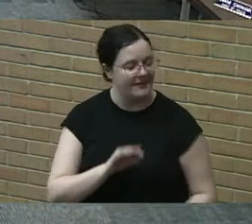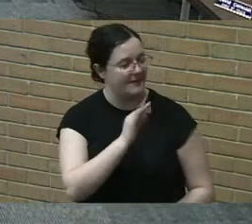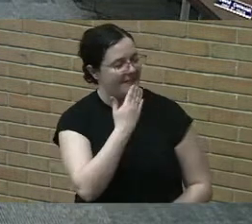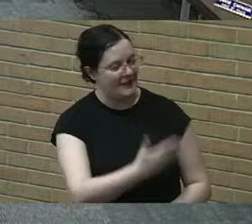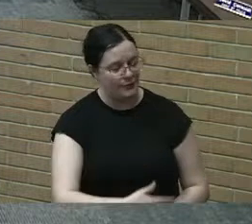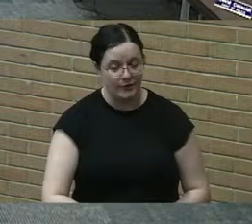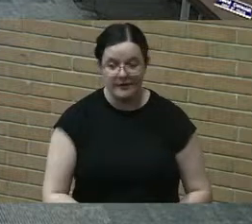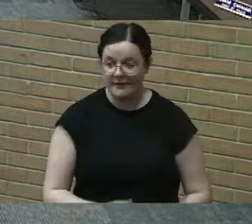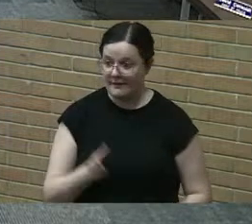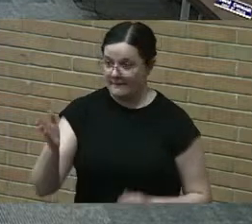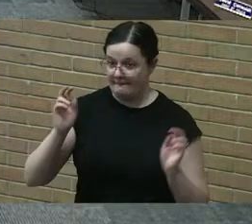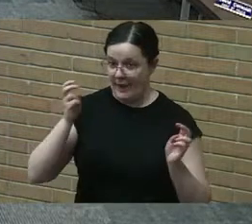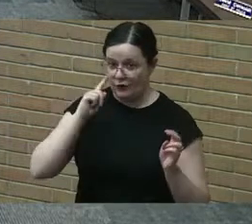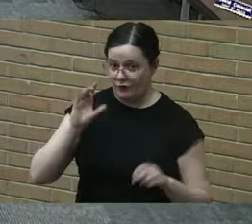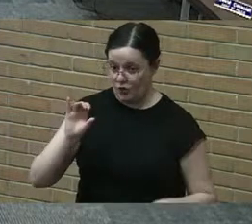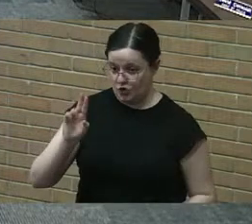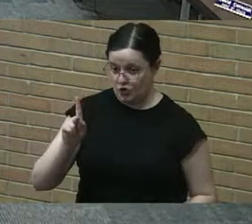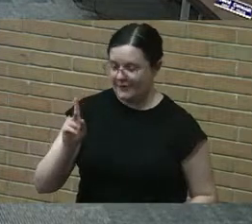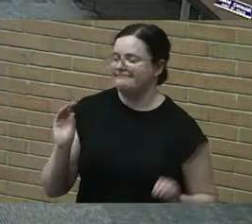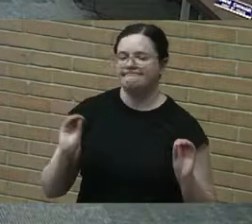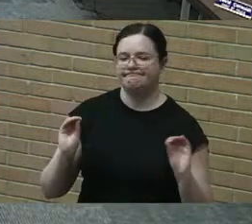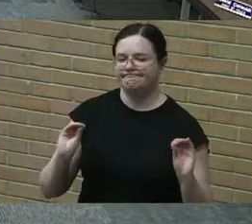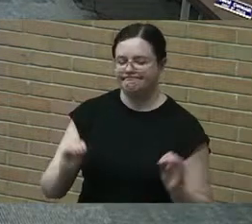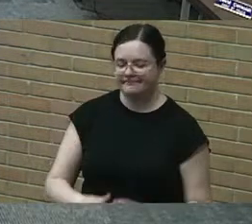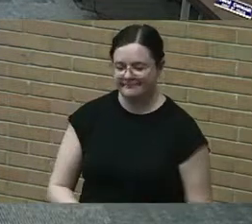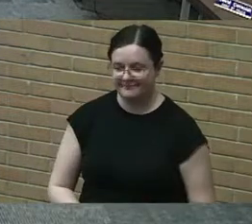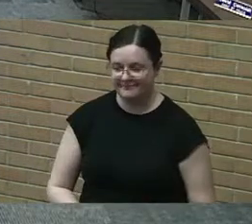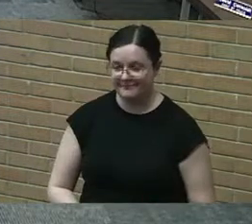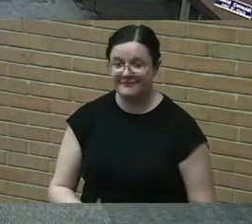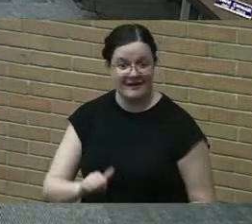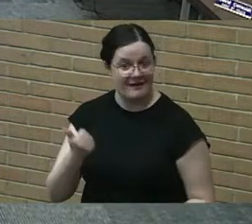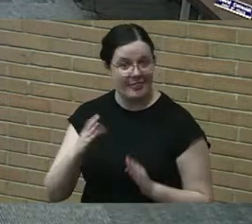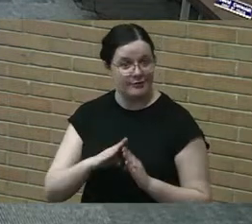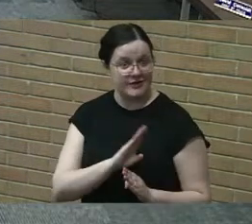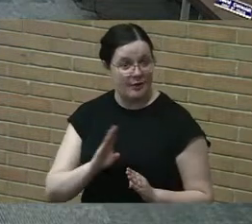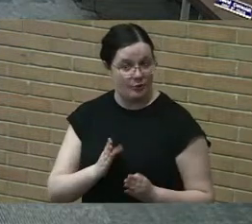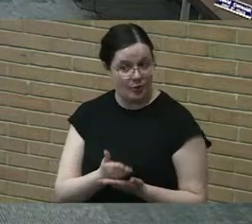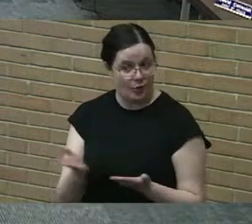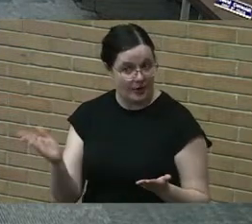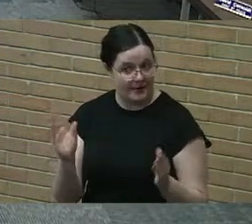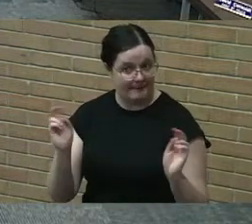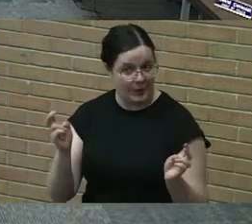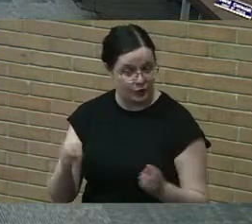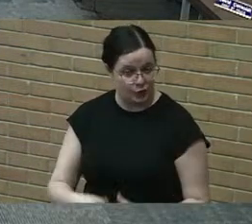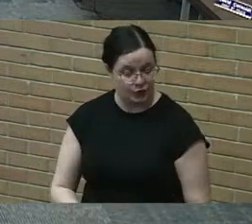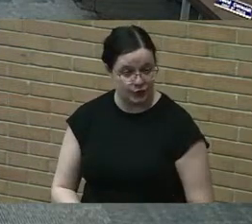clerk? Nothing this evening. Thank you. Other town board matters?